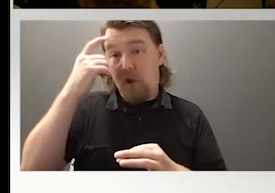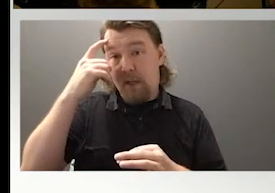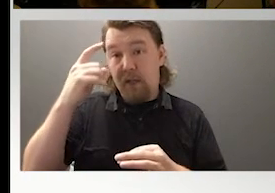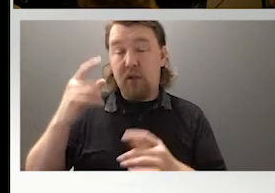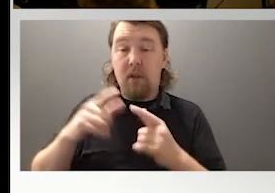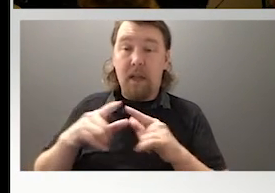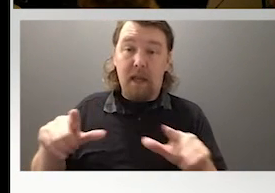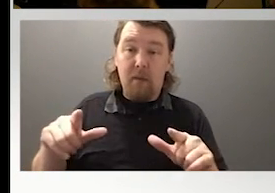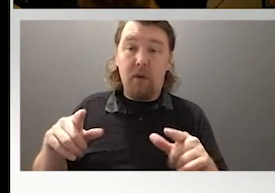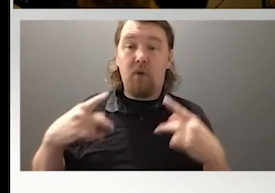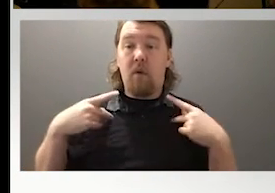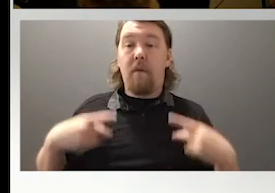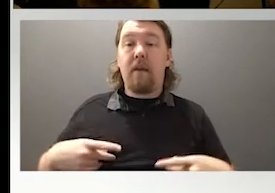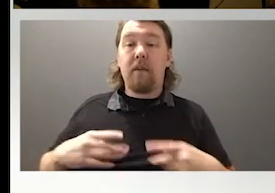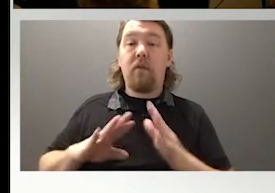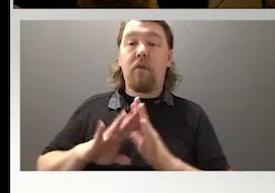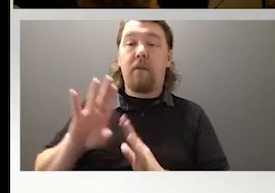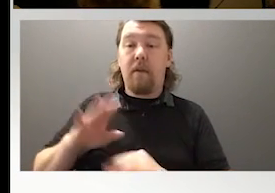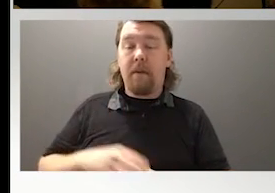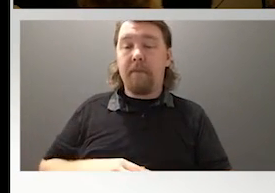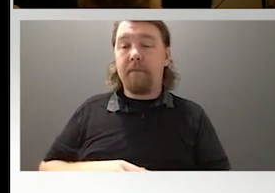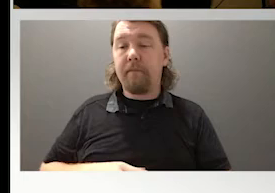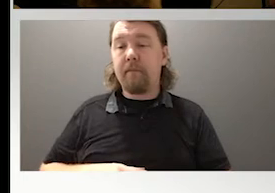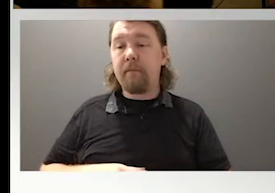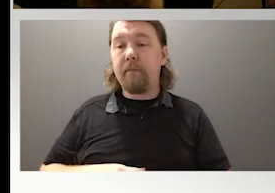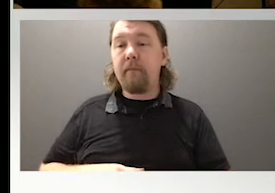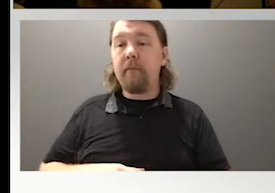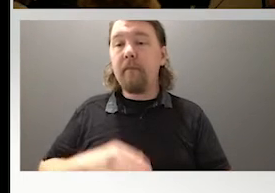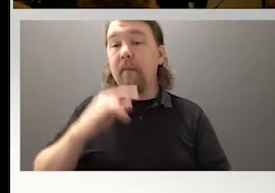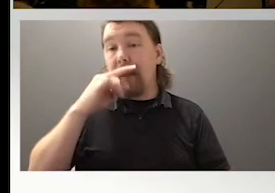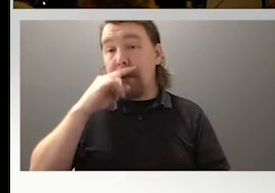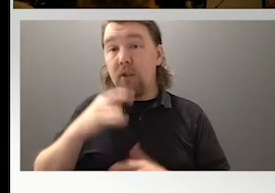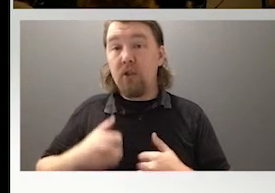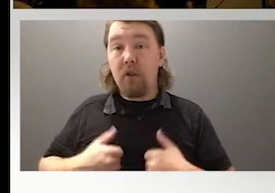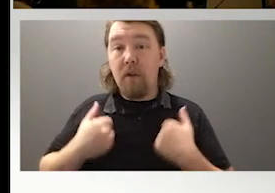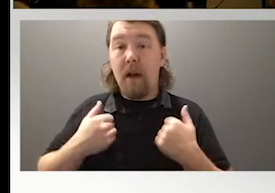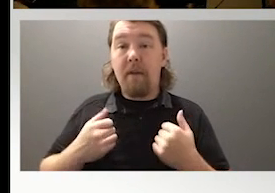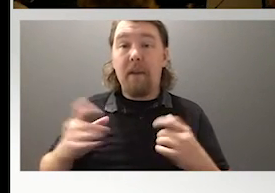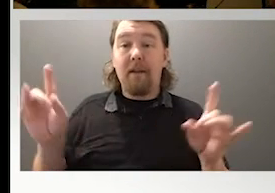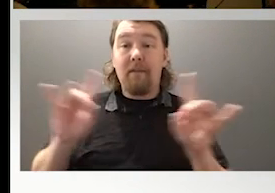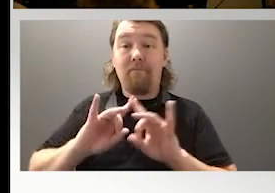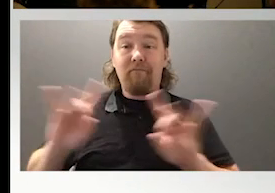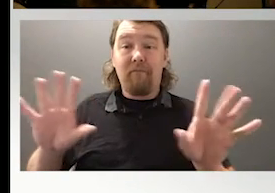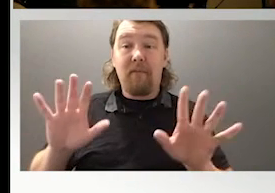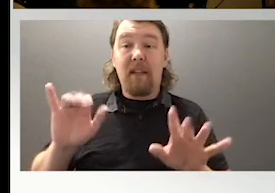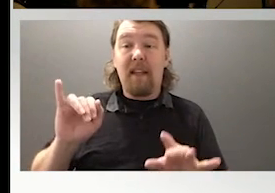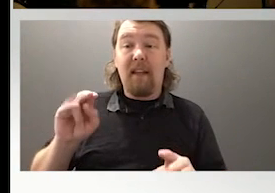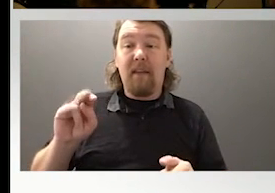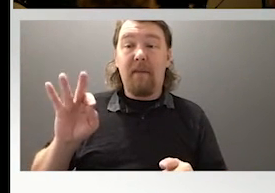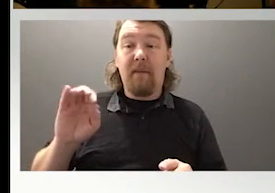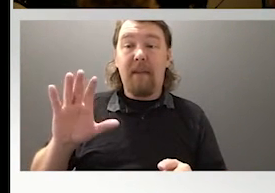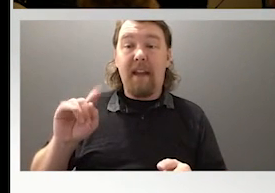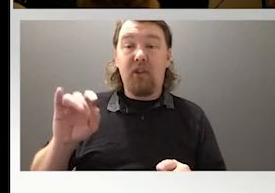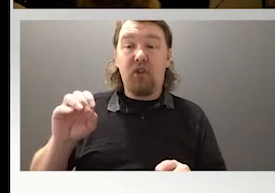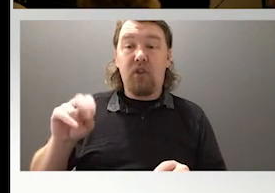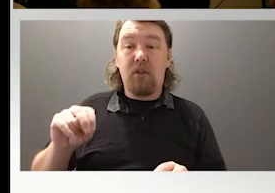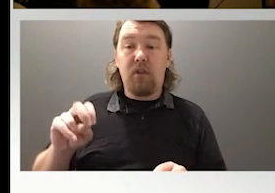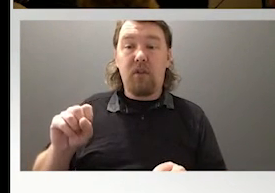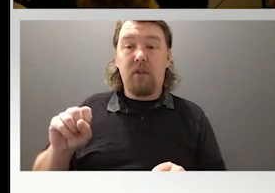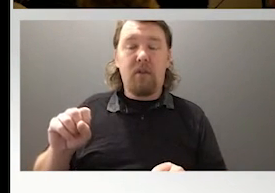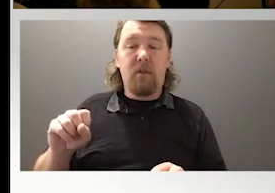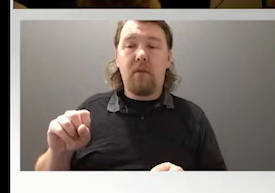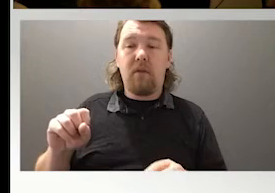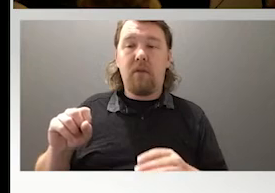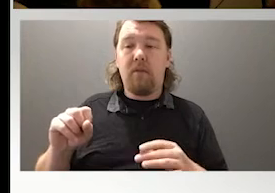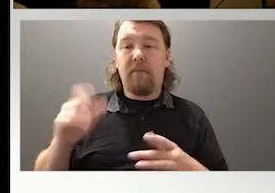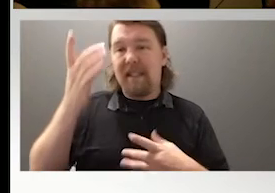language, or physical development. A child surviving a catastrophic infectious disease